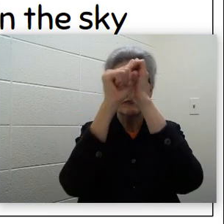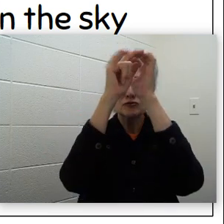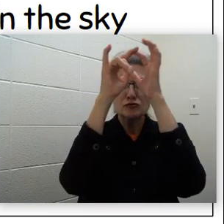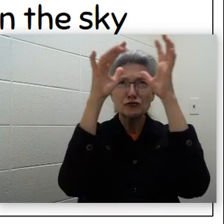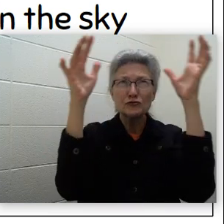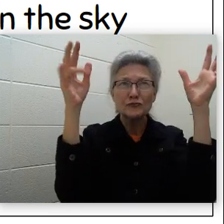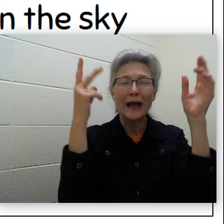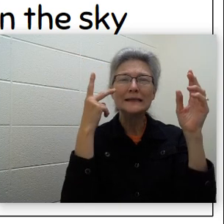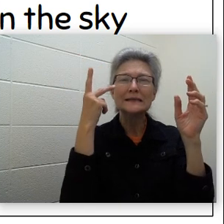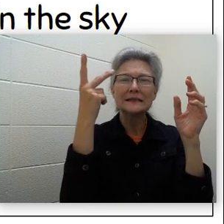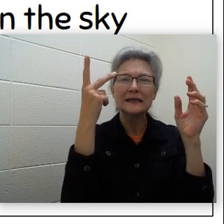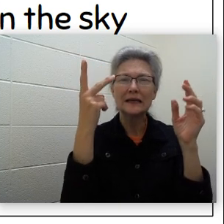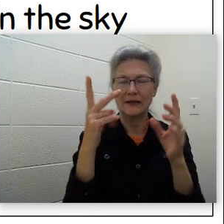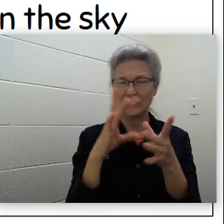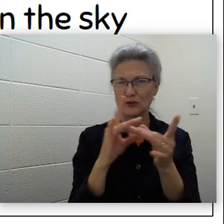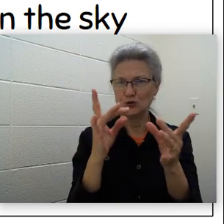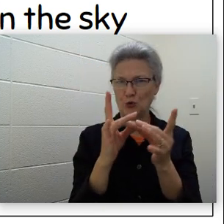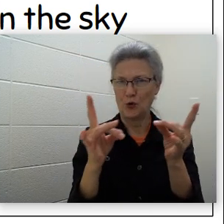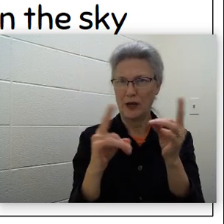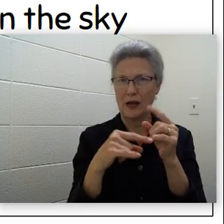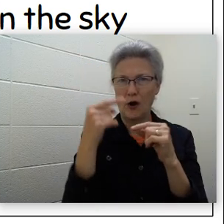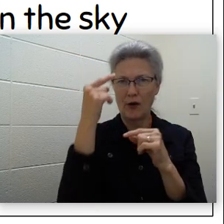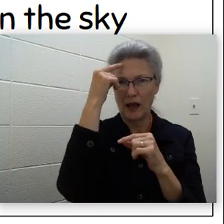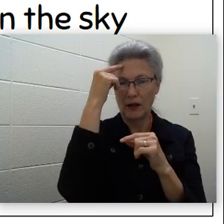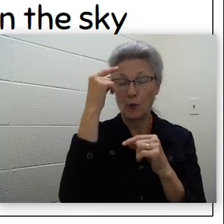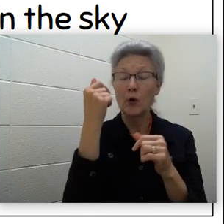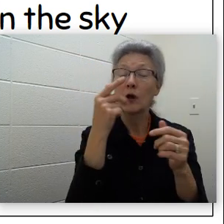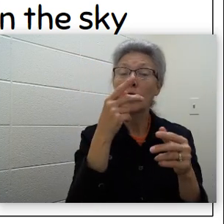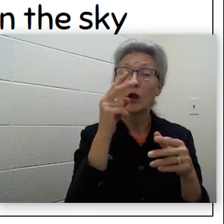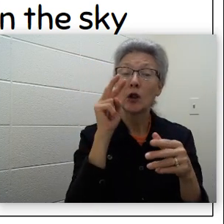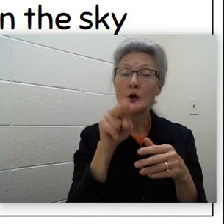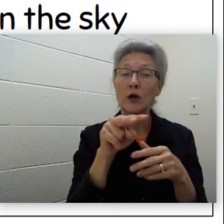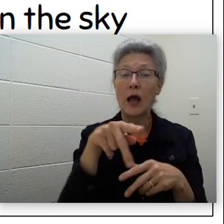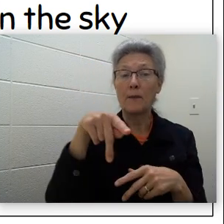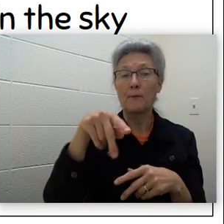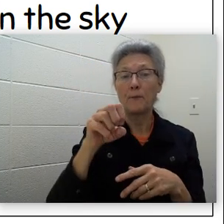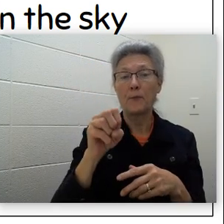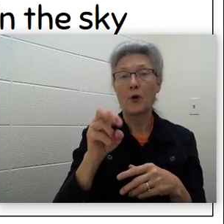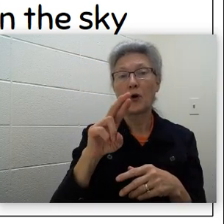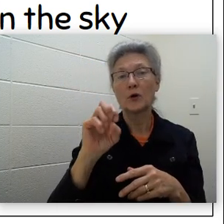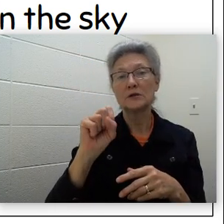at personification. Take a look at my blue arrow to where it's pointing.